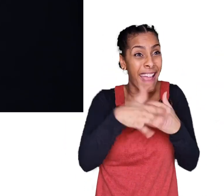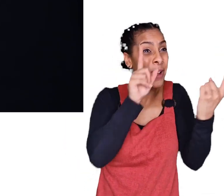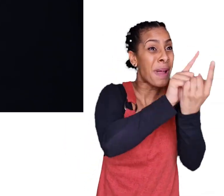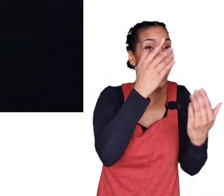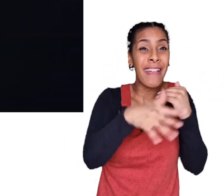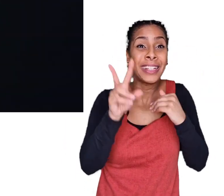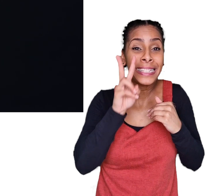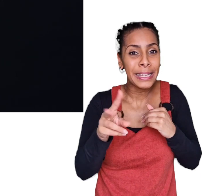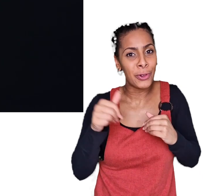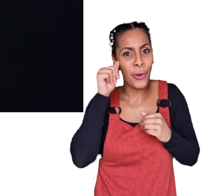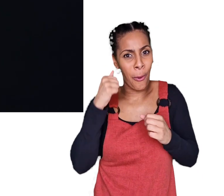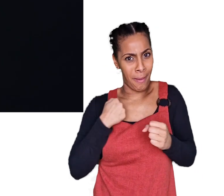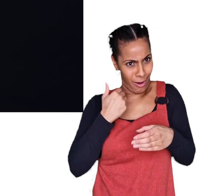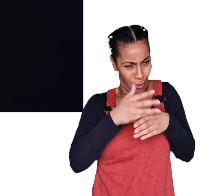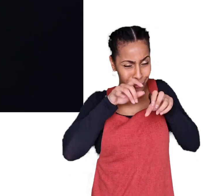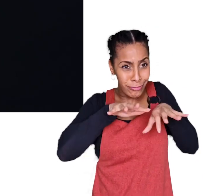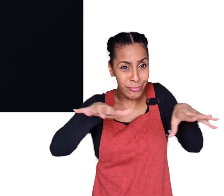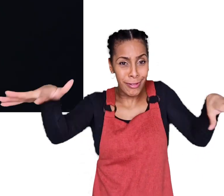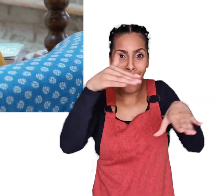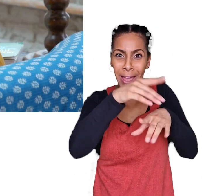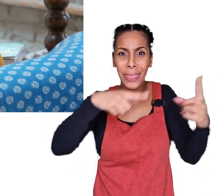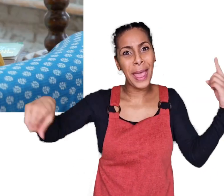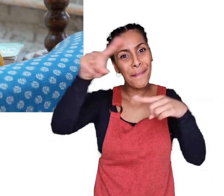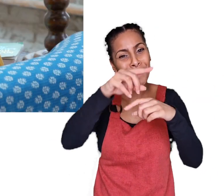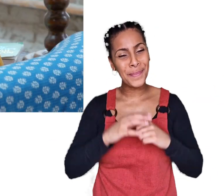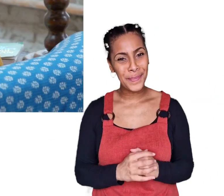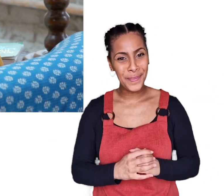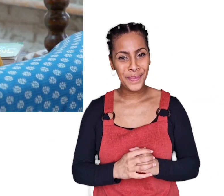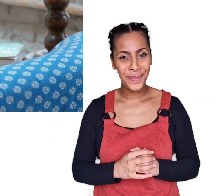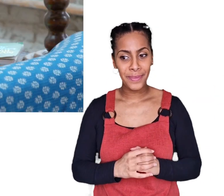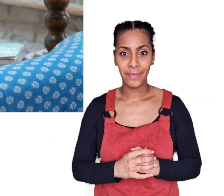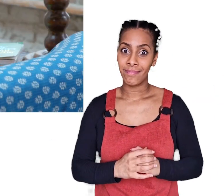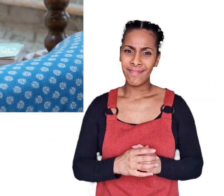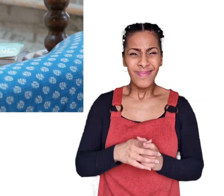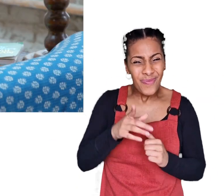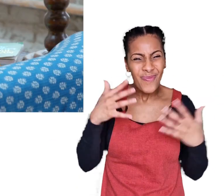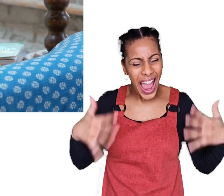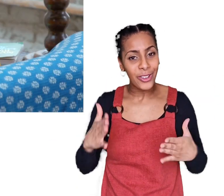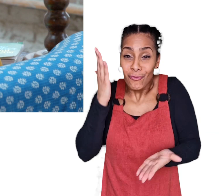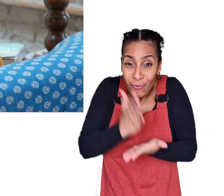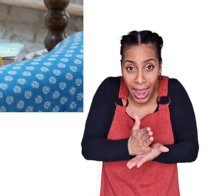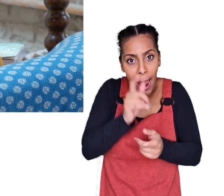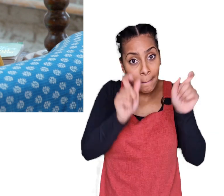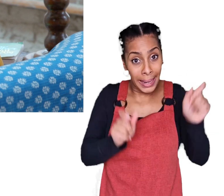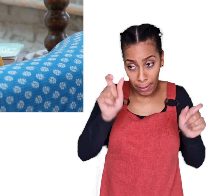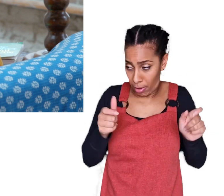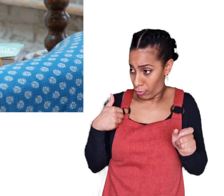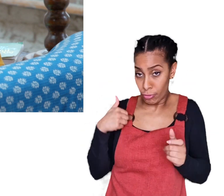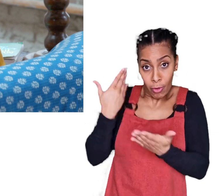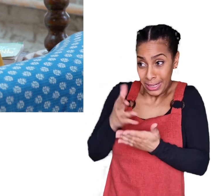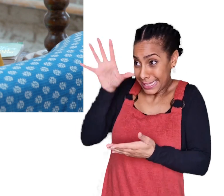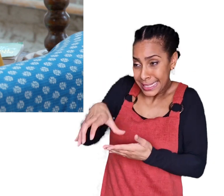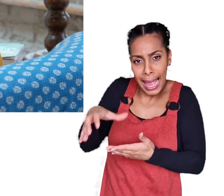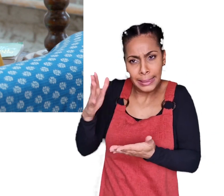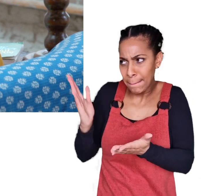see, but you've affected them somehow. So there are actually real people on set who help make sure